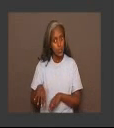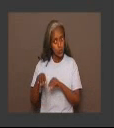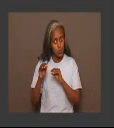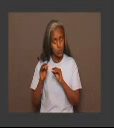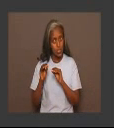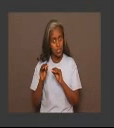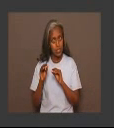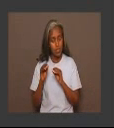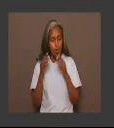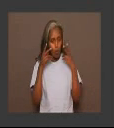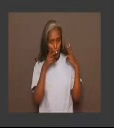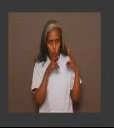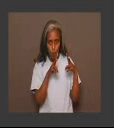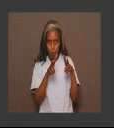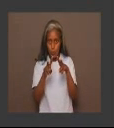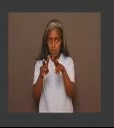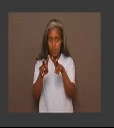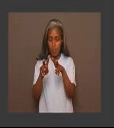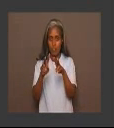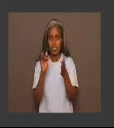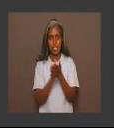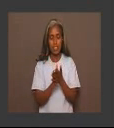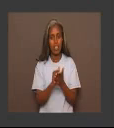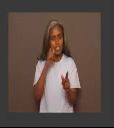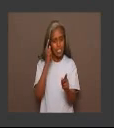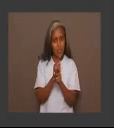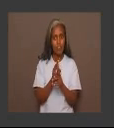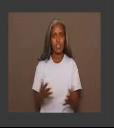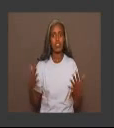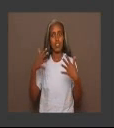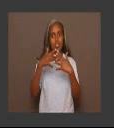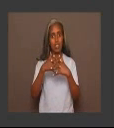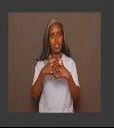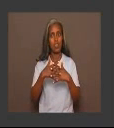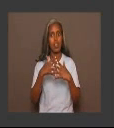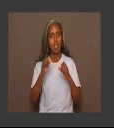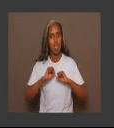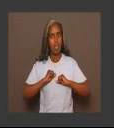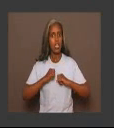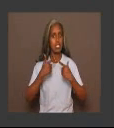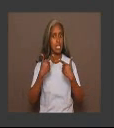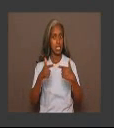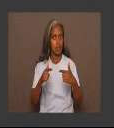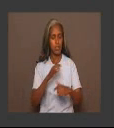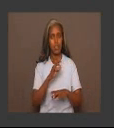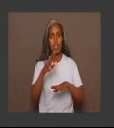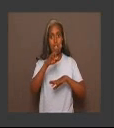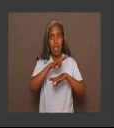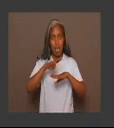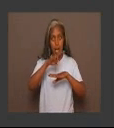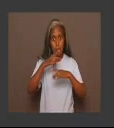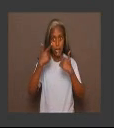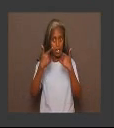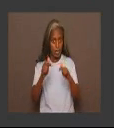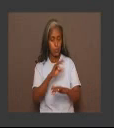Students, observe that a definite integral has limits, an upper limit